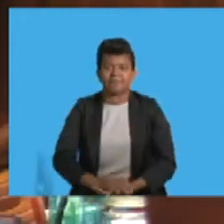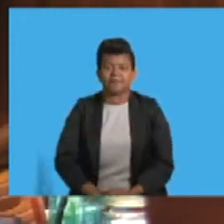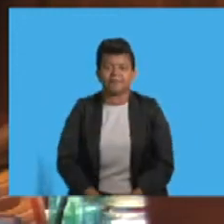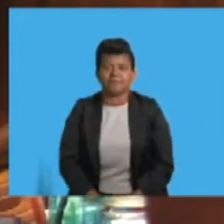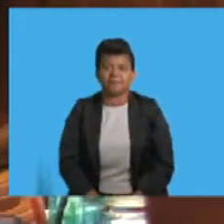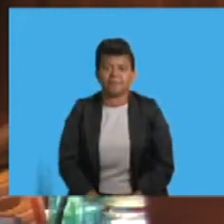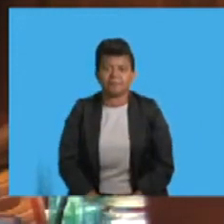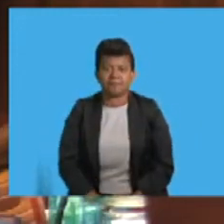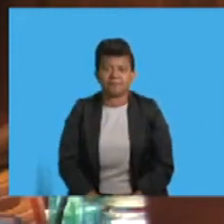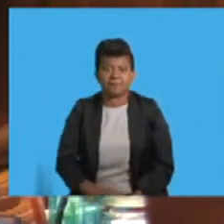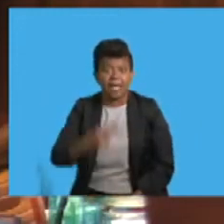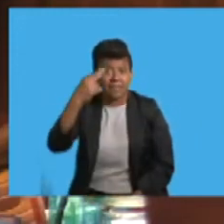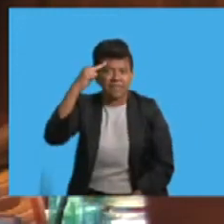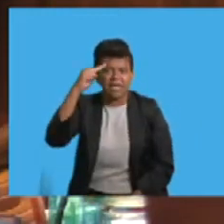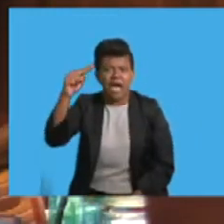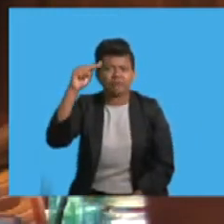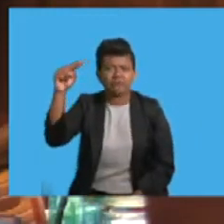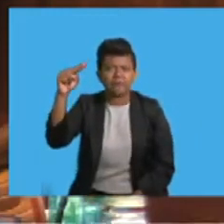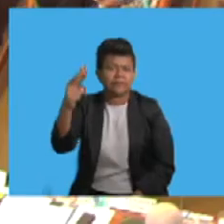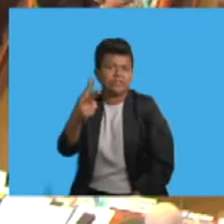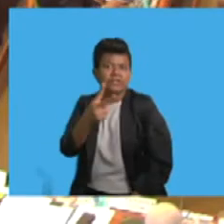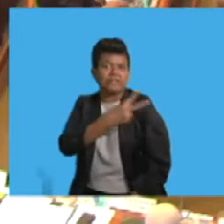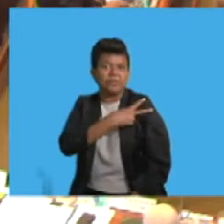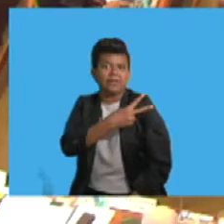the Honourable Inia Serui Ratu. You have the floor.